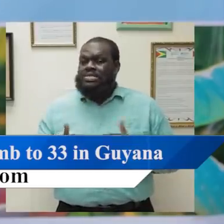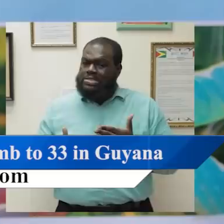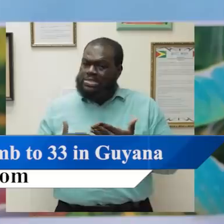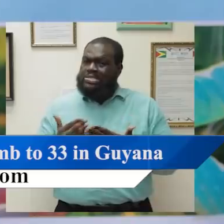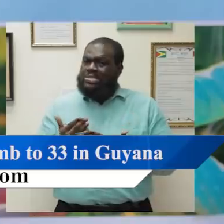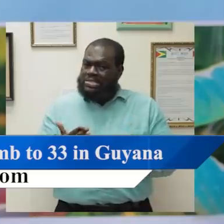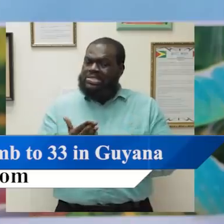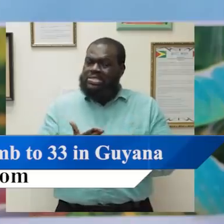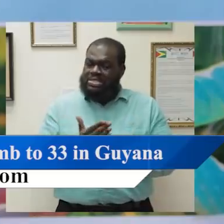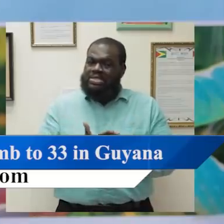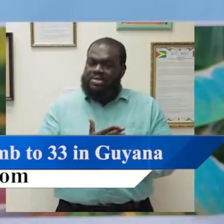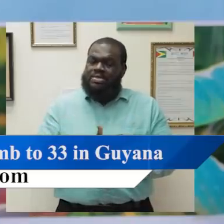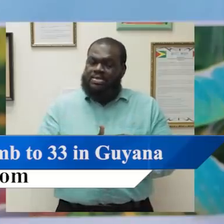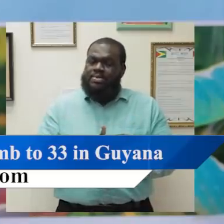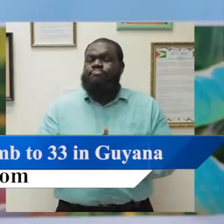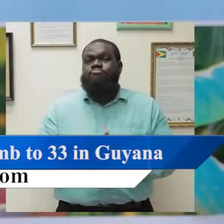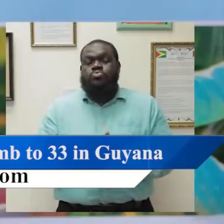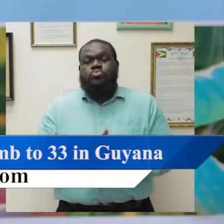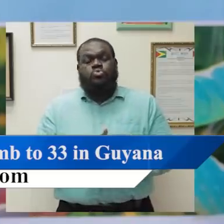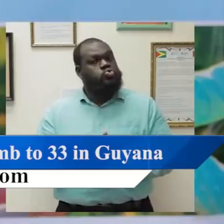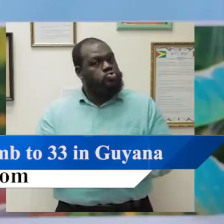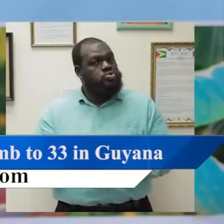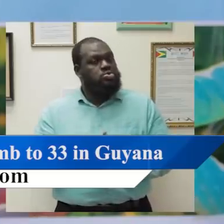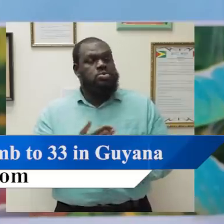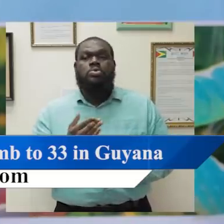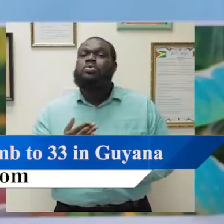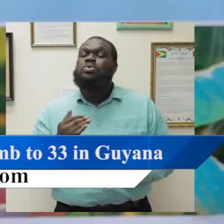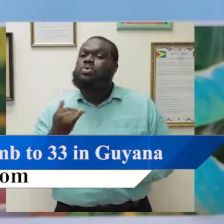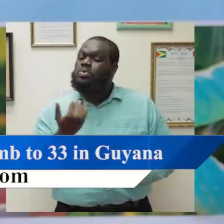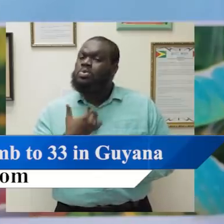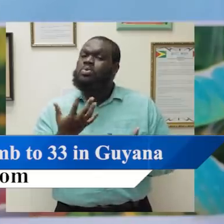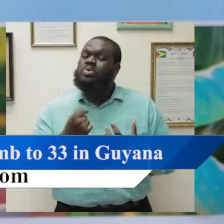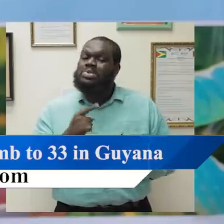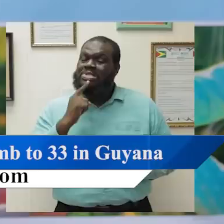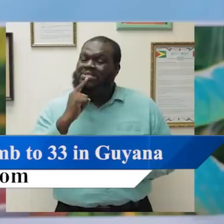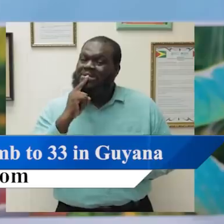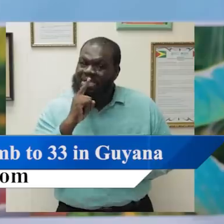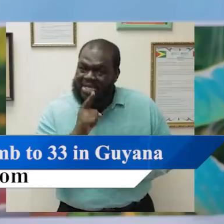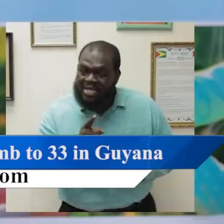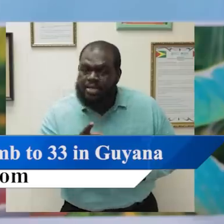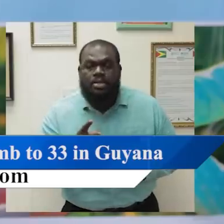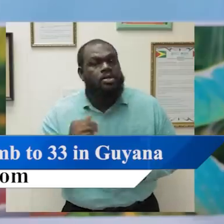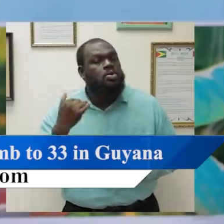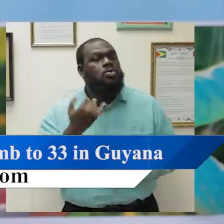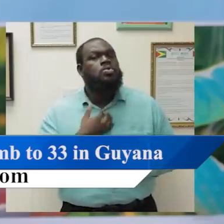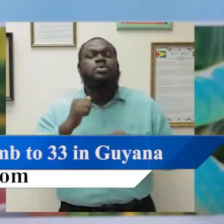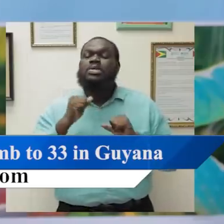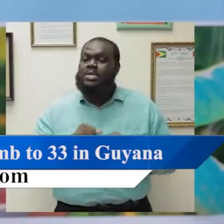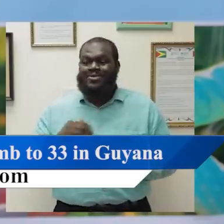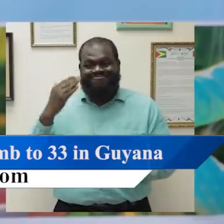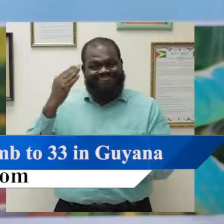rising. Once again, we wish to reiterate that we can stop